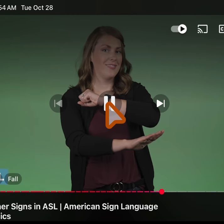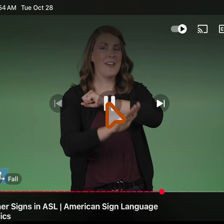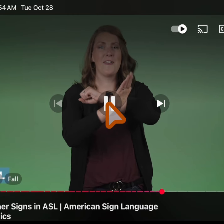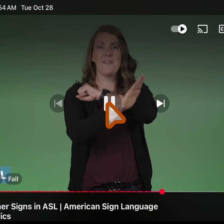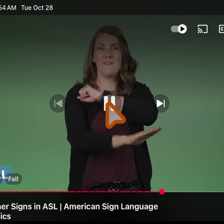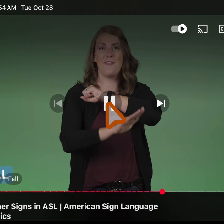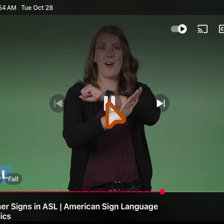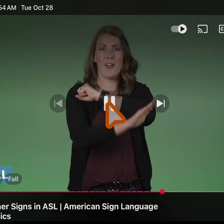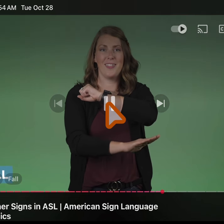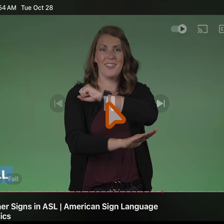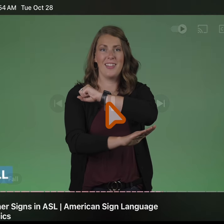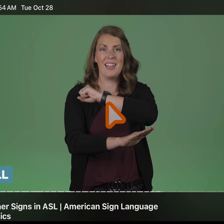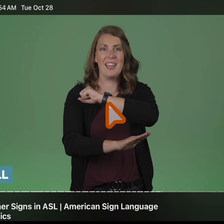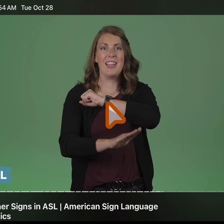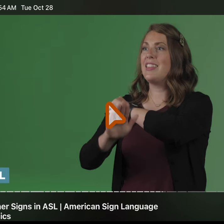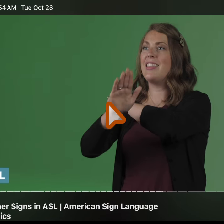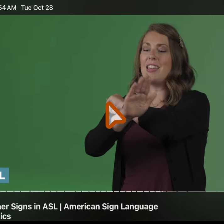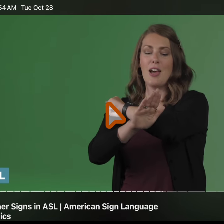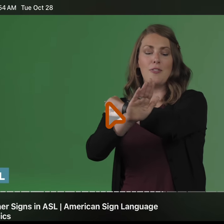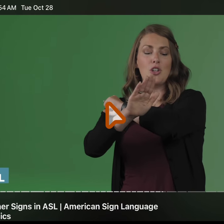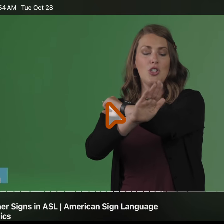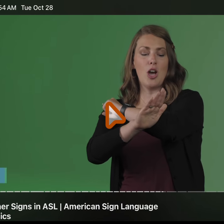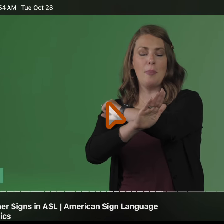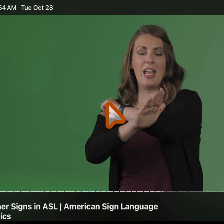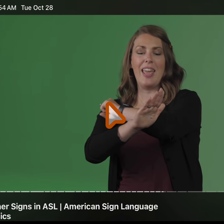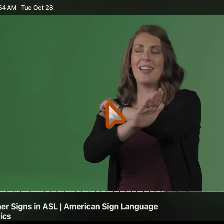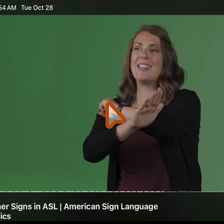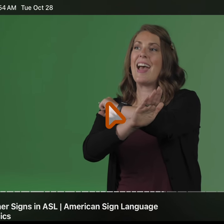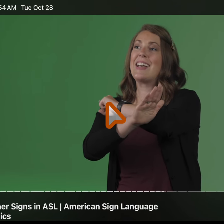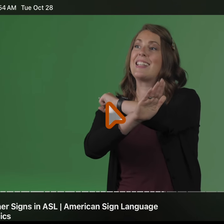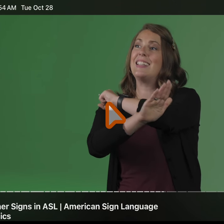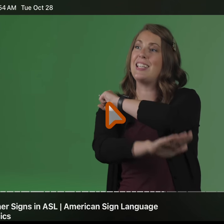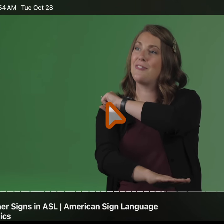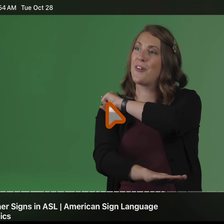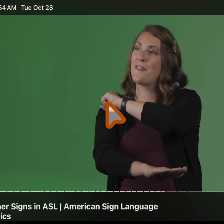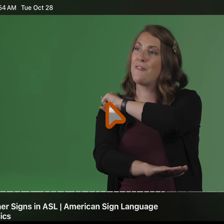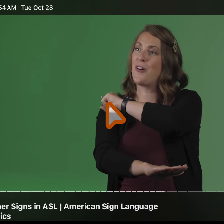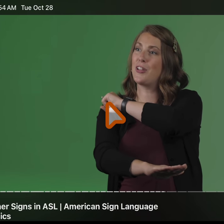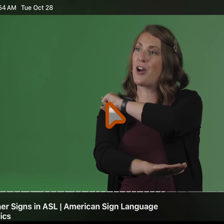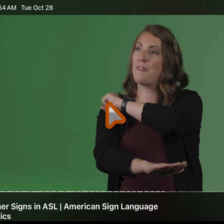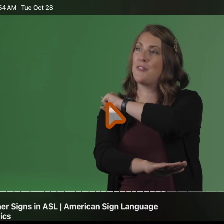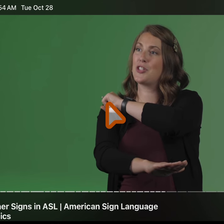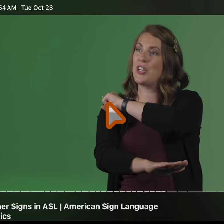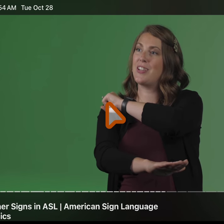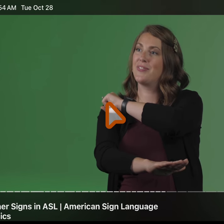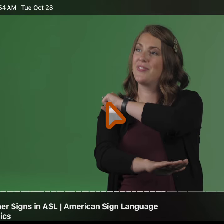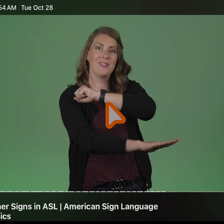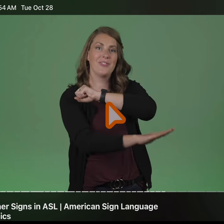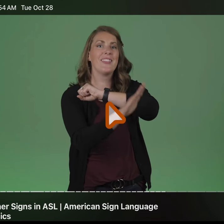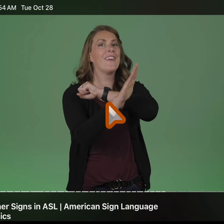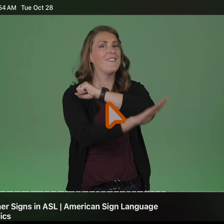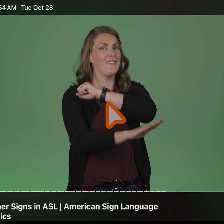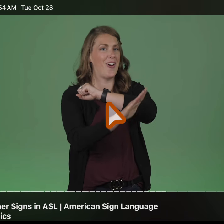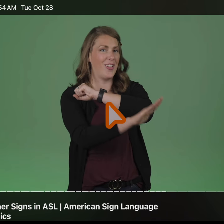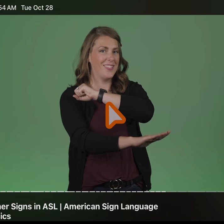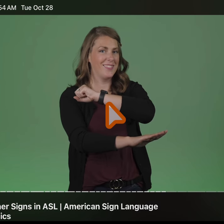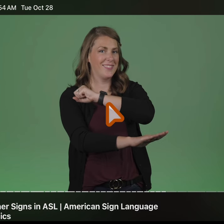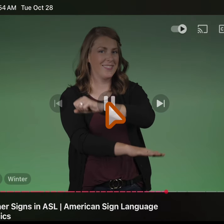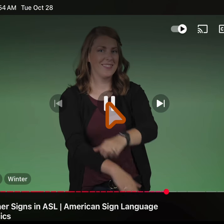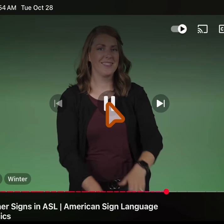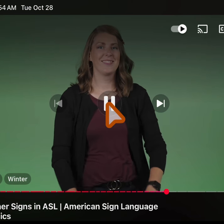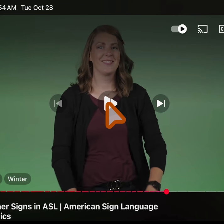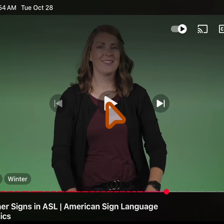Fall, fall. Think of your dominant hand as a leaf falling off of a tree.